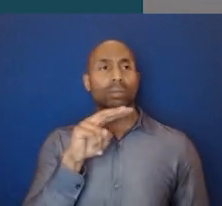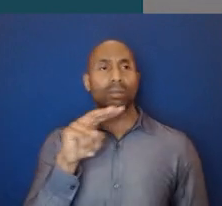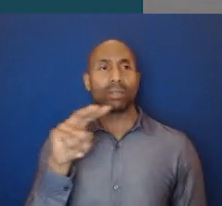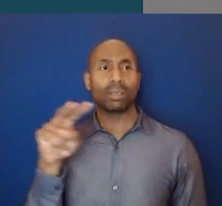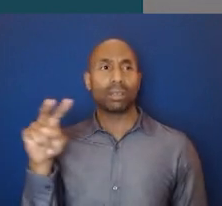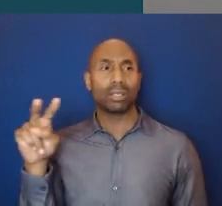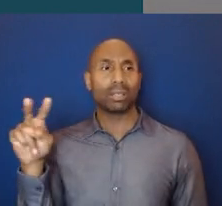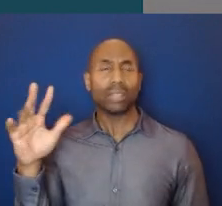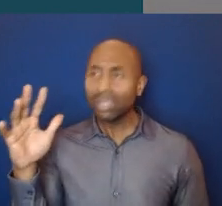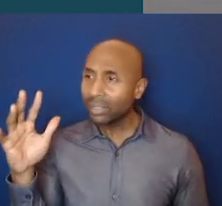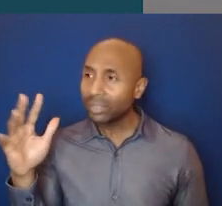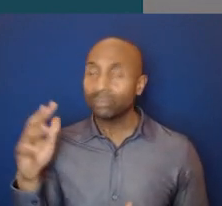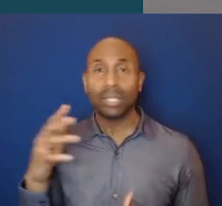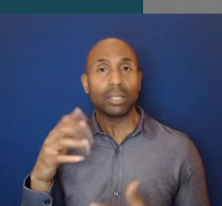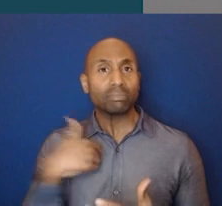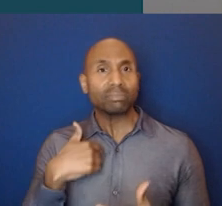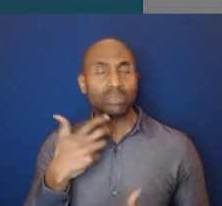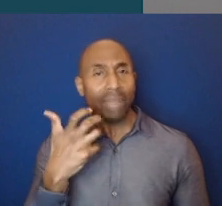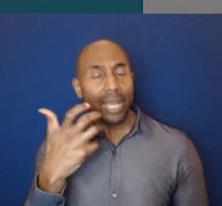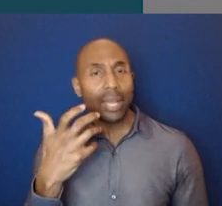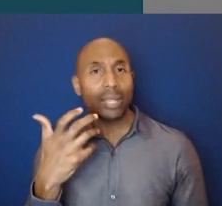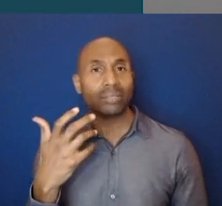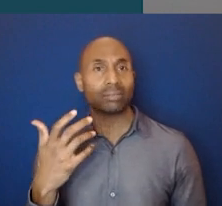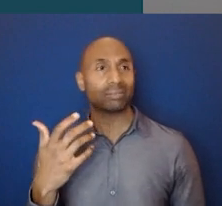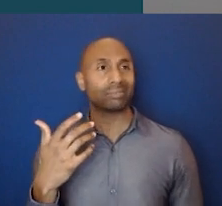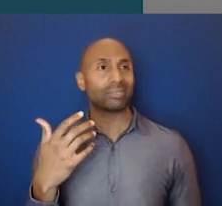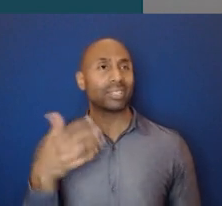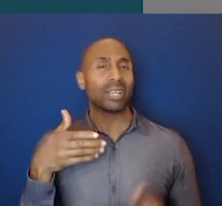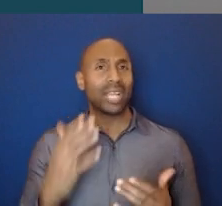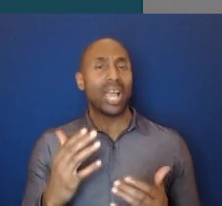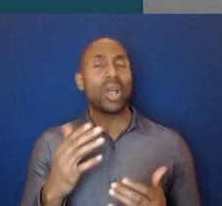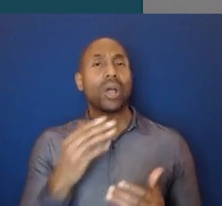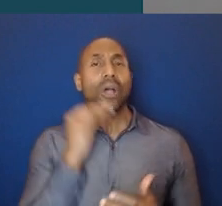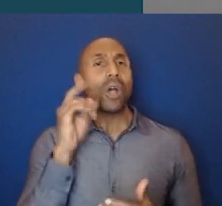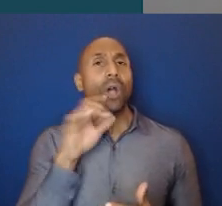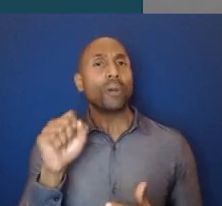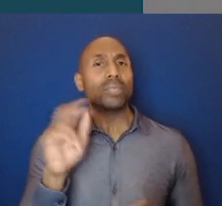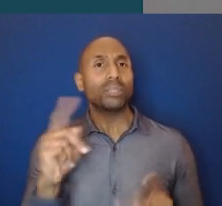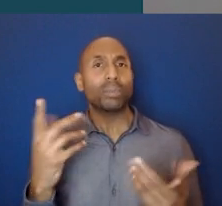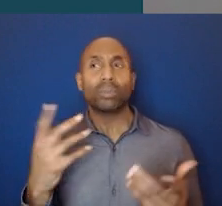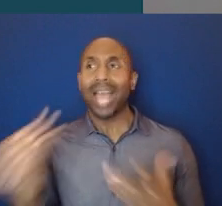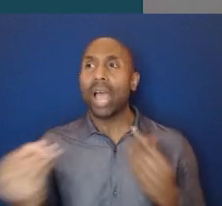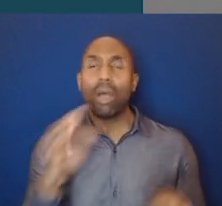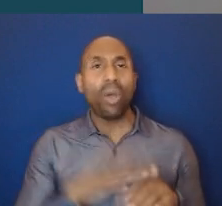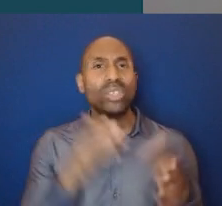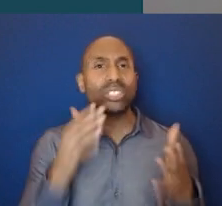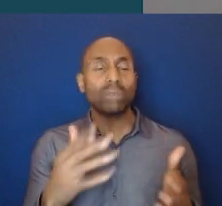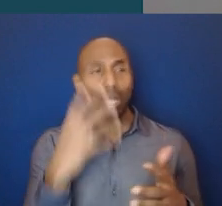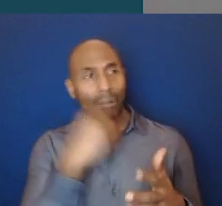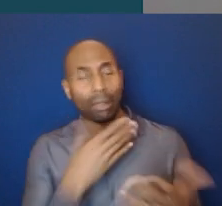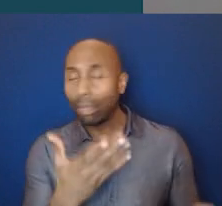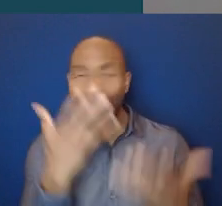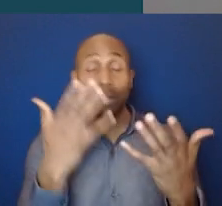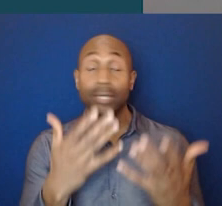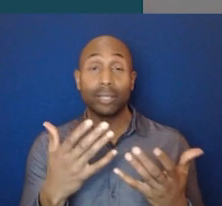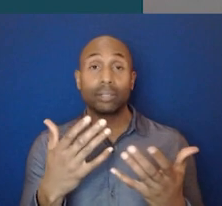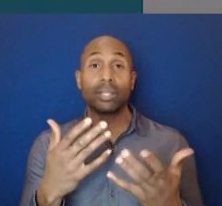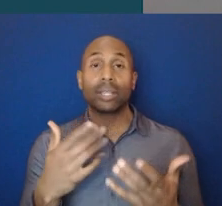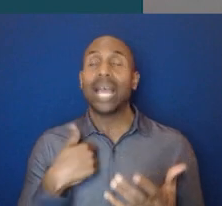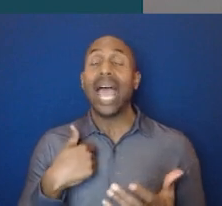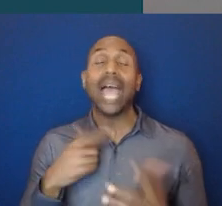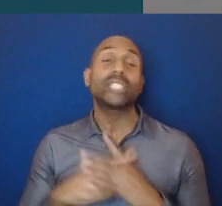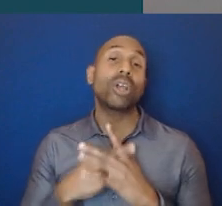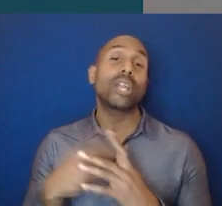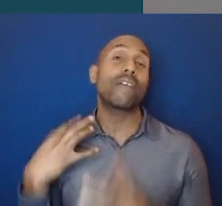people sleep on our streets? And that put me to work. I started volunteering in a homeless shelter. You should go